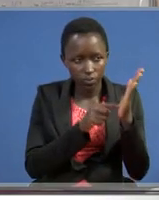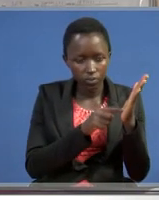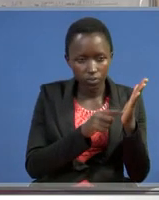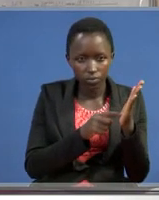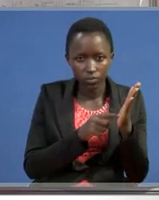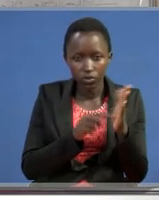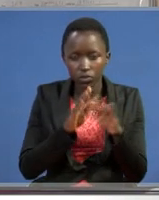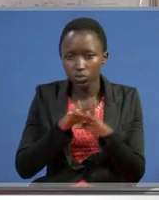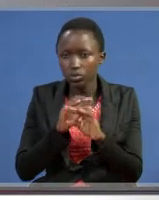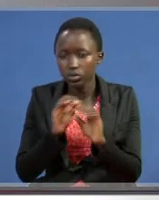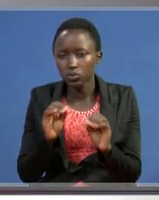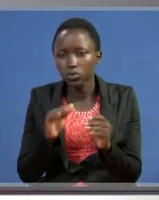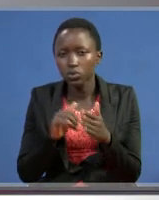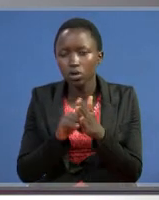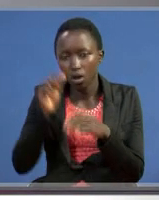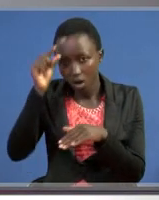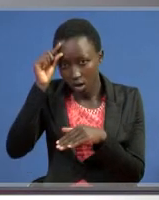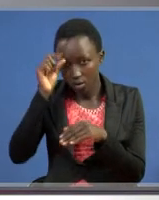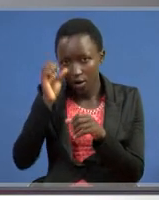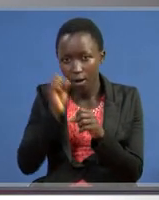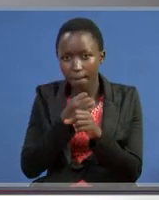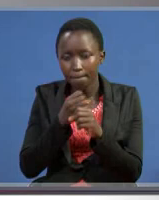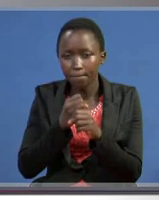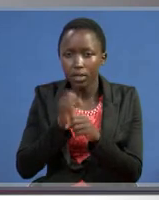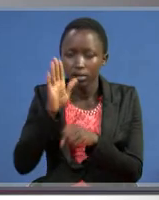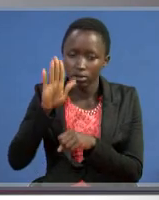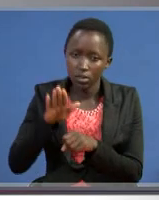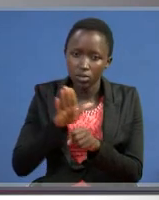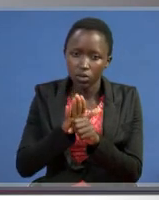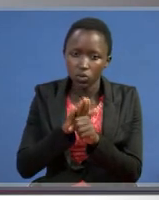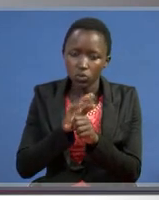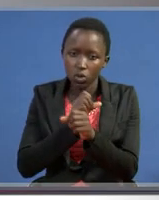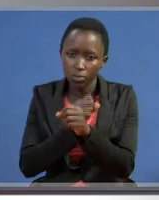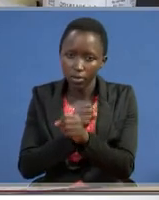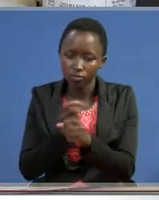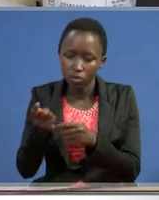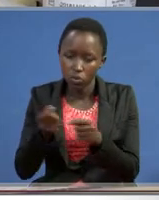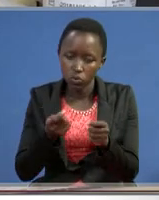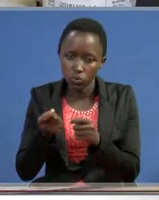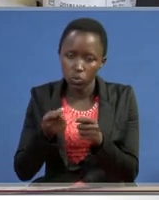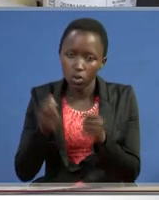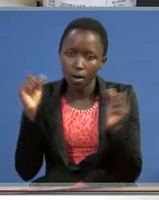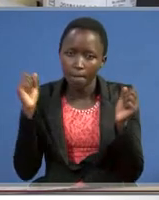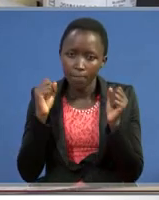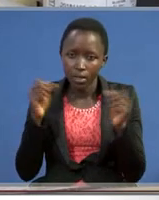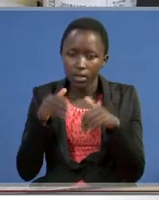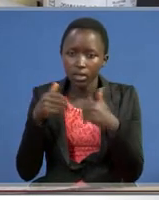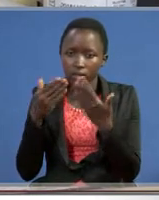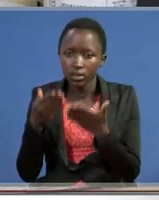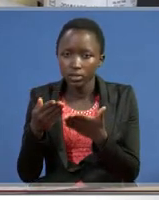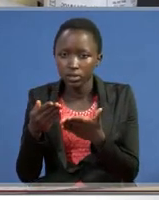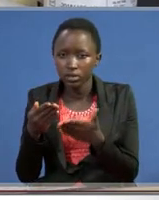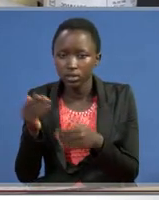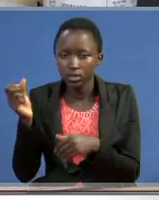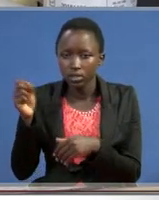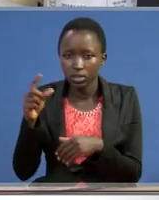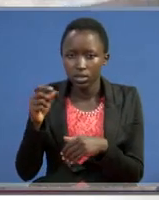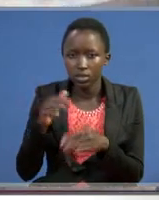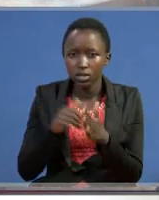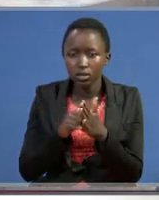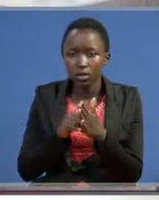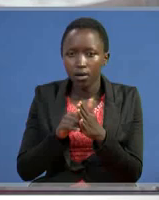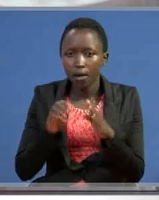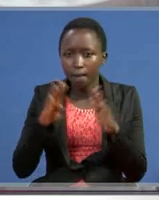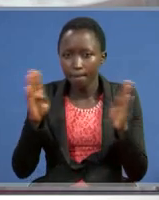Sukhram also a government has made great strides in preventing and controlling barrier by issuing insecticide-treated bed nets